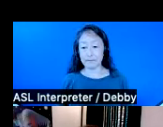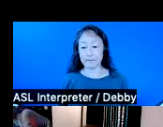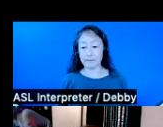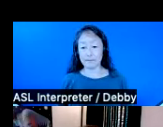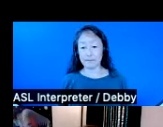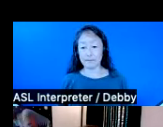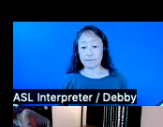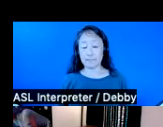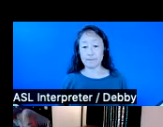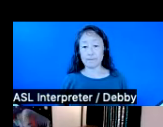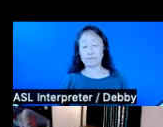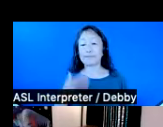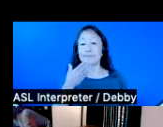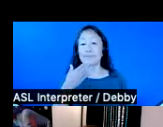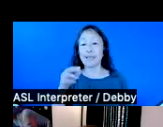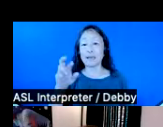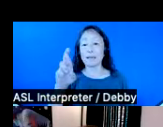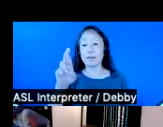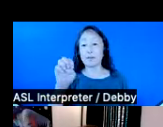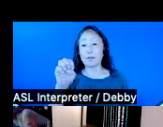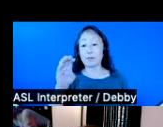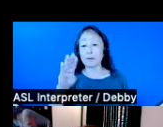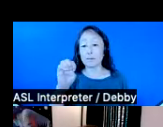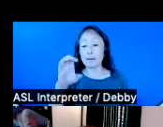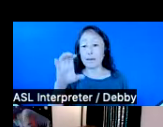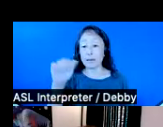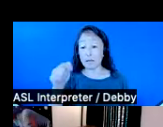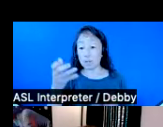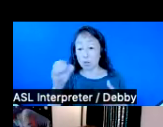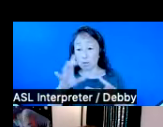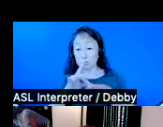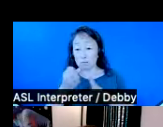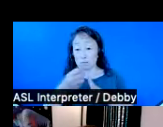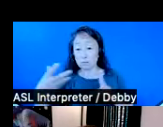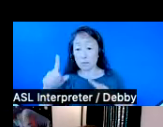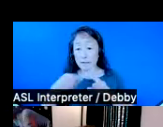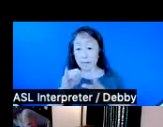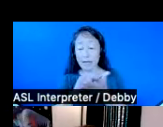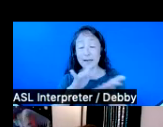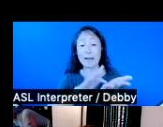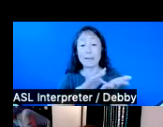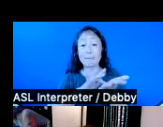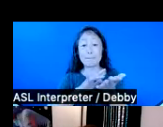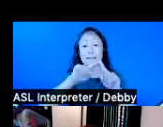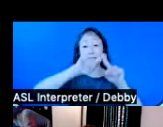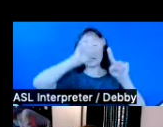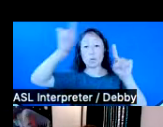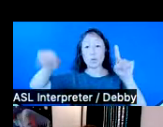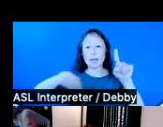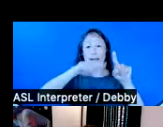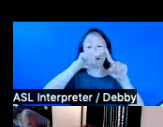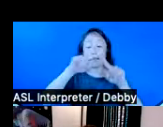And thank you, Rebecca. Do you want to talk a little bit about that? The medicine wheel and the